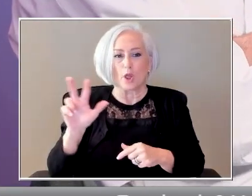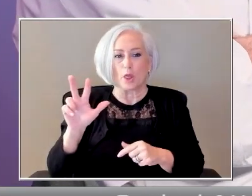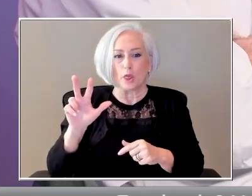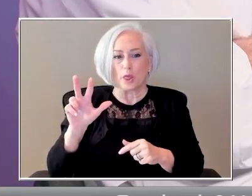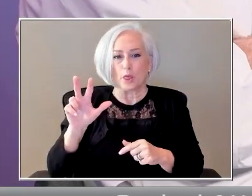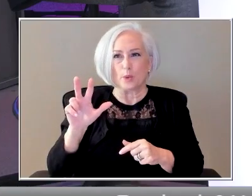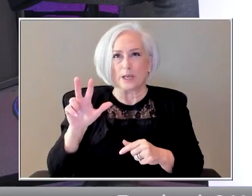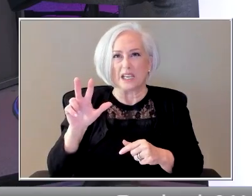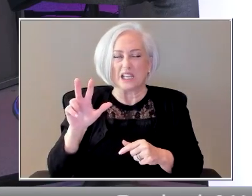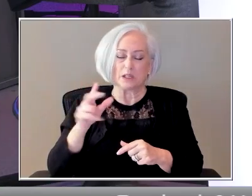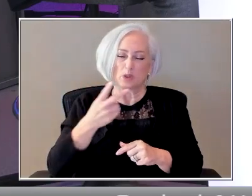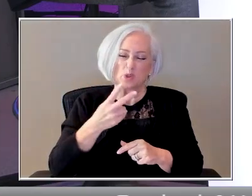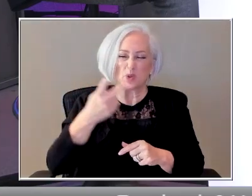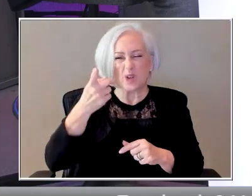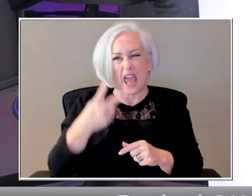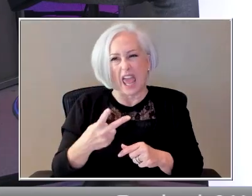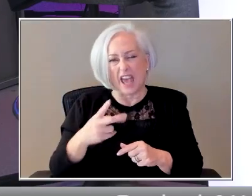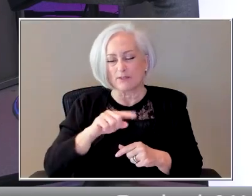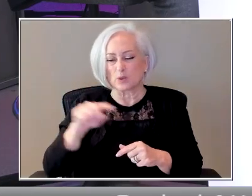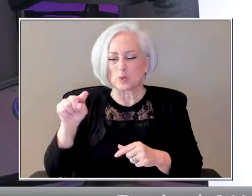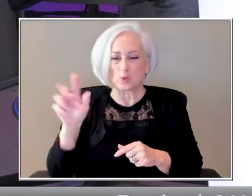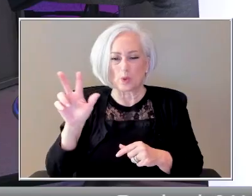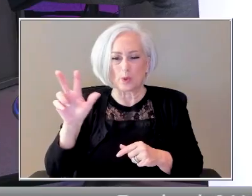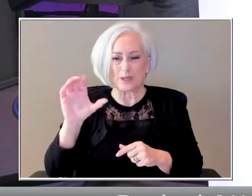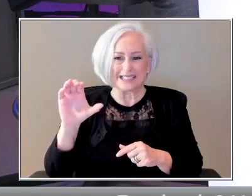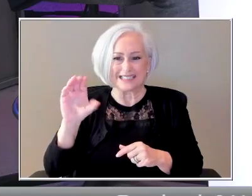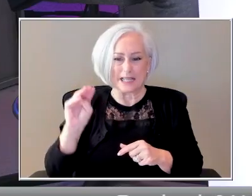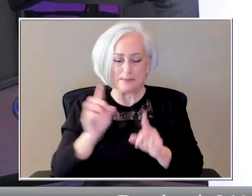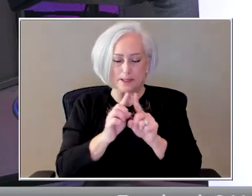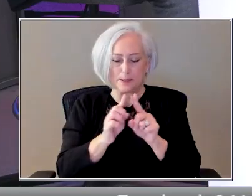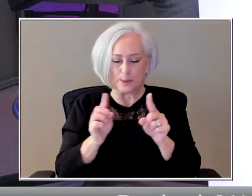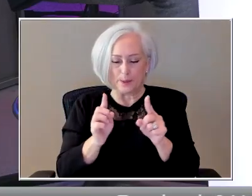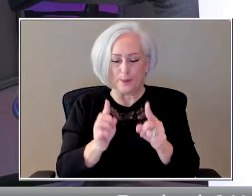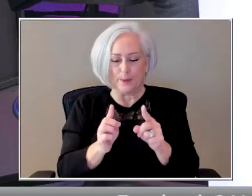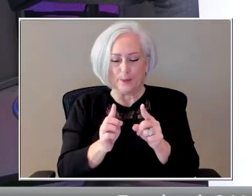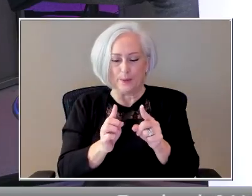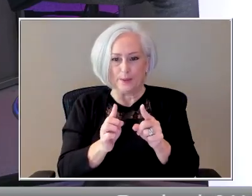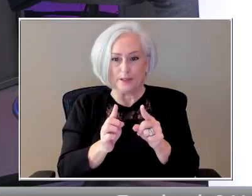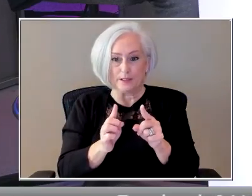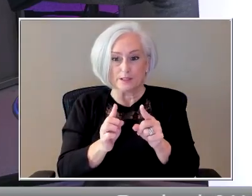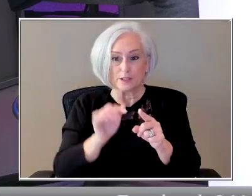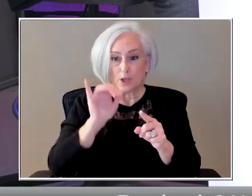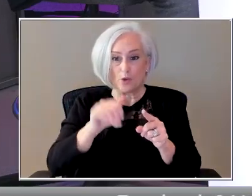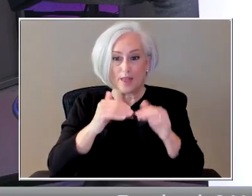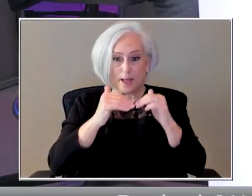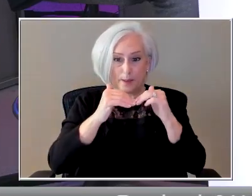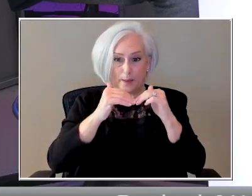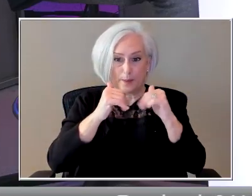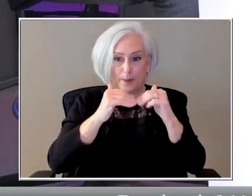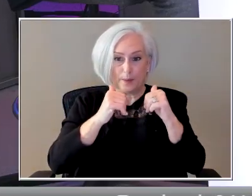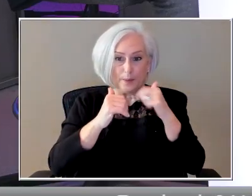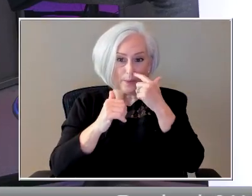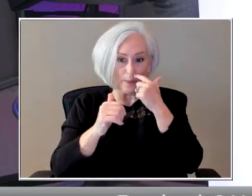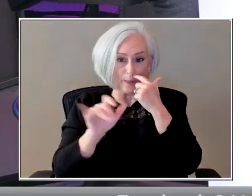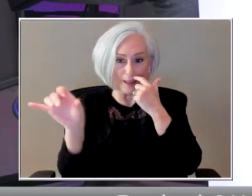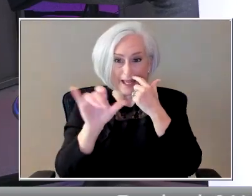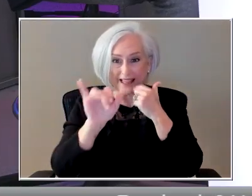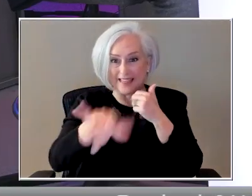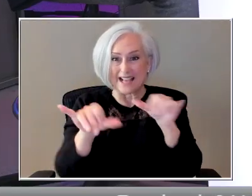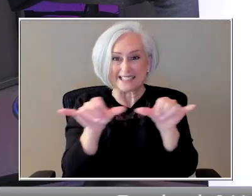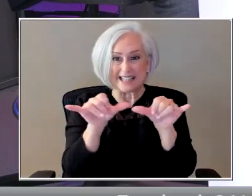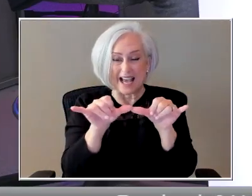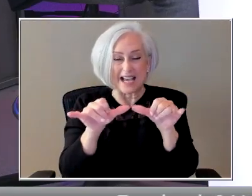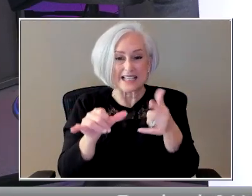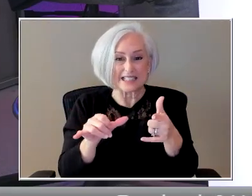2.5 to 3 centimeters. So those little pieces of tissue, like this pen cap, like are they about this big, smaller?